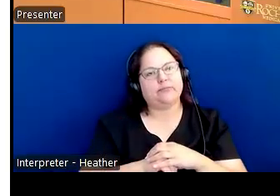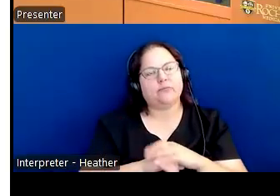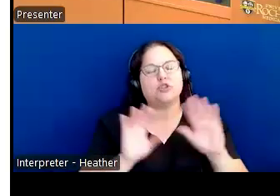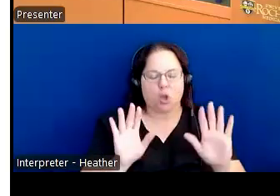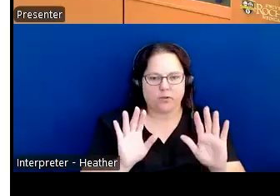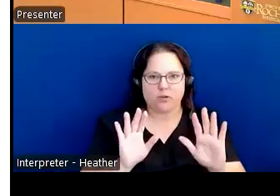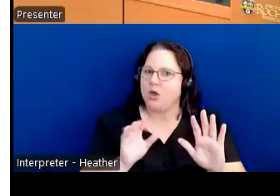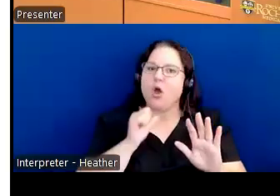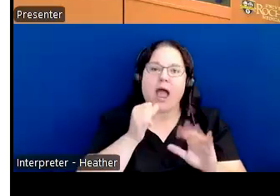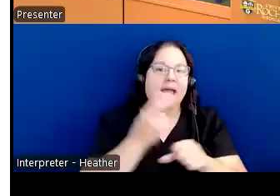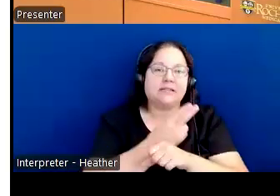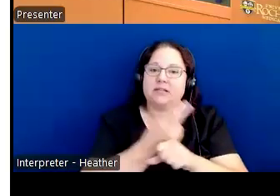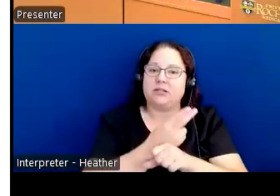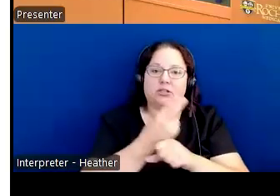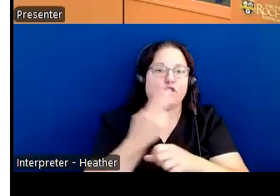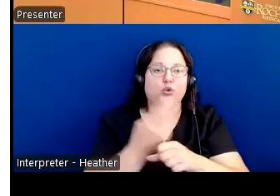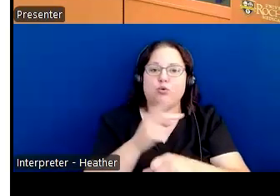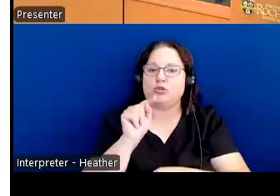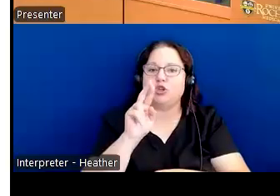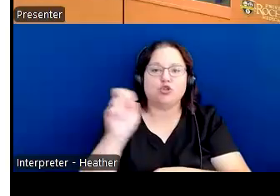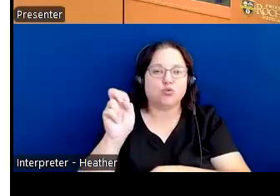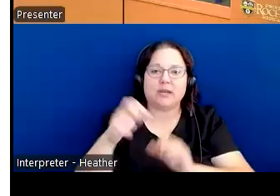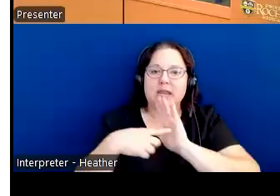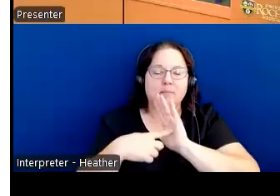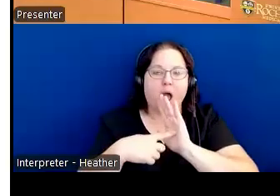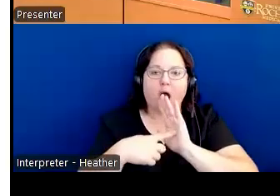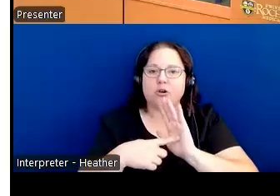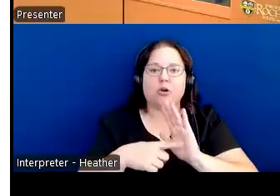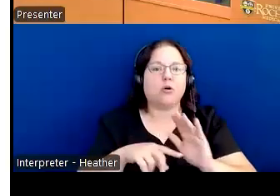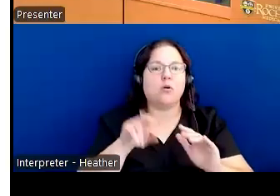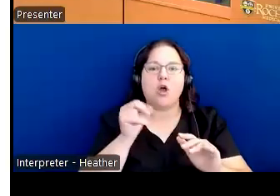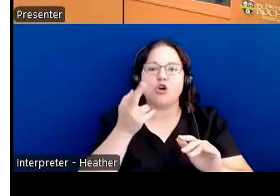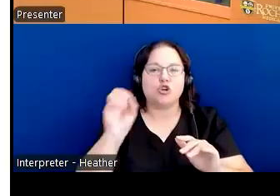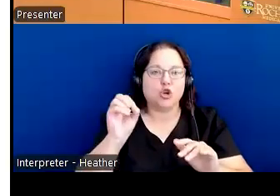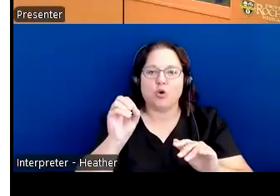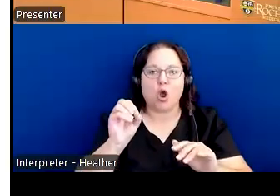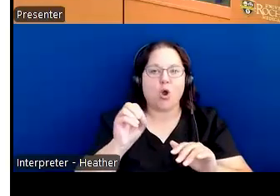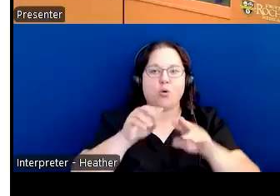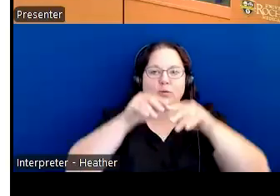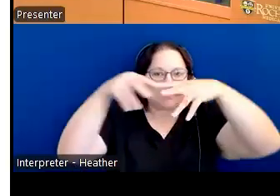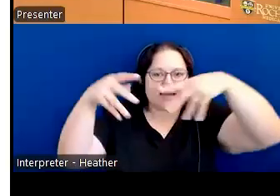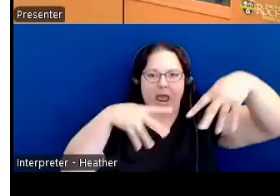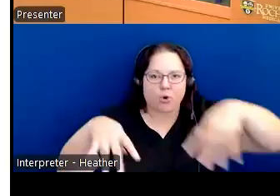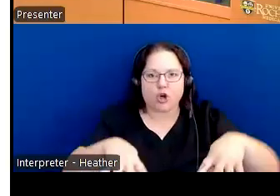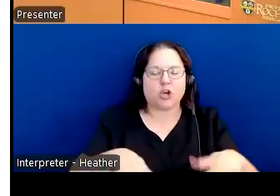So no, I didn't use a tree-based model or a random forest or a neural network because that wasn't the purpose.